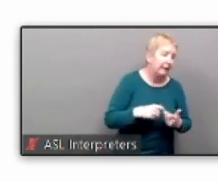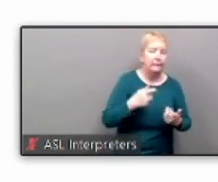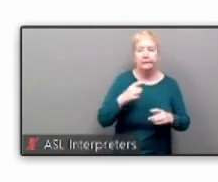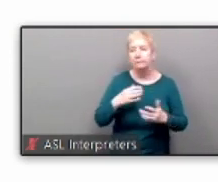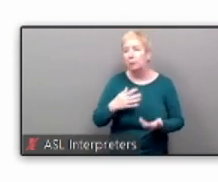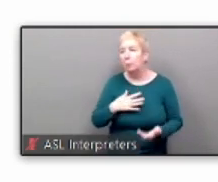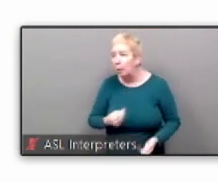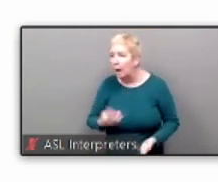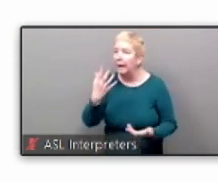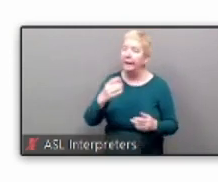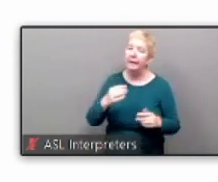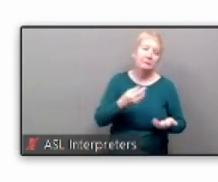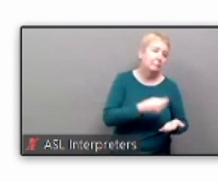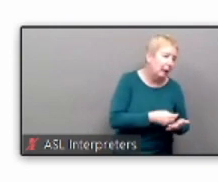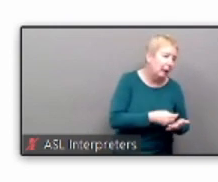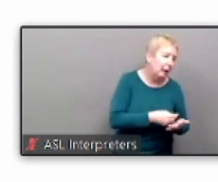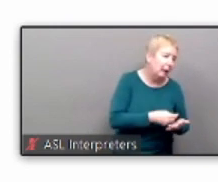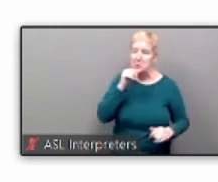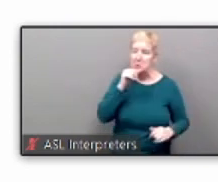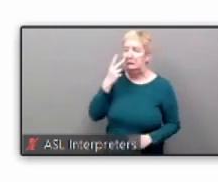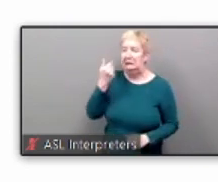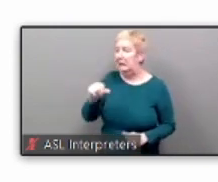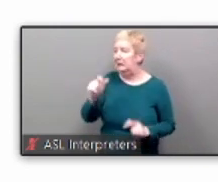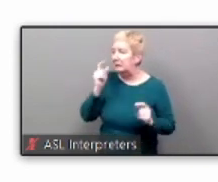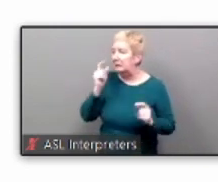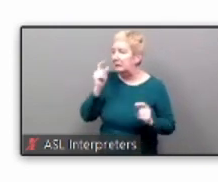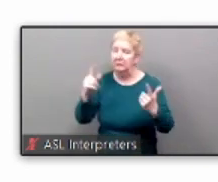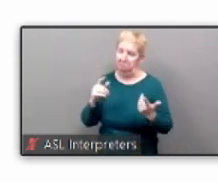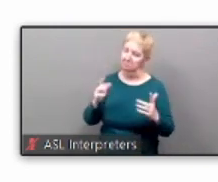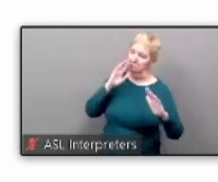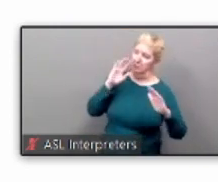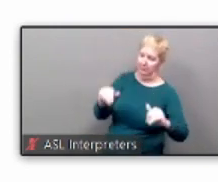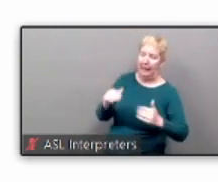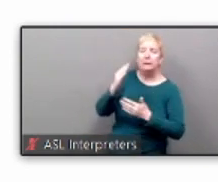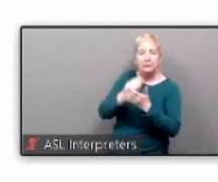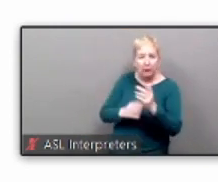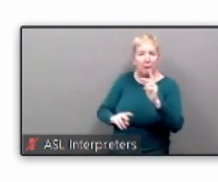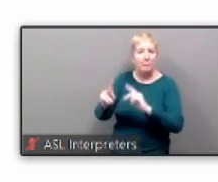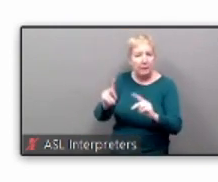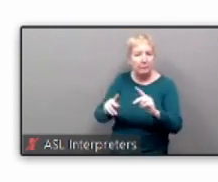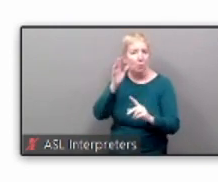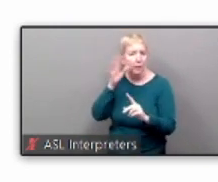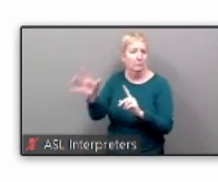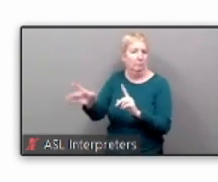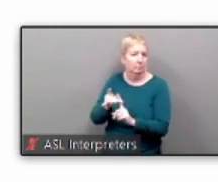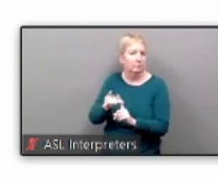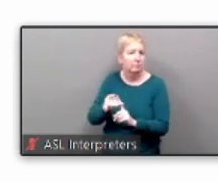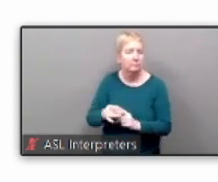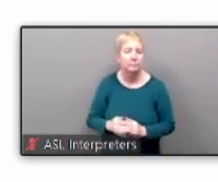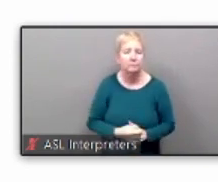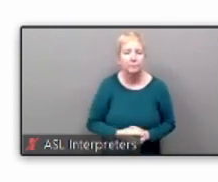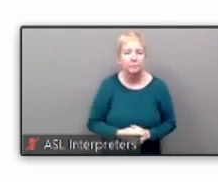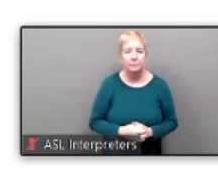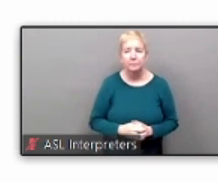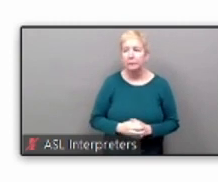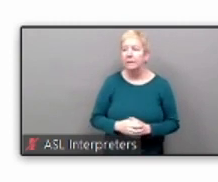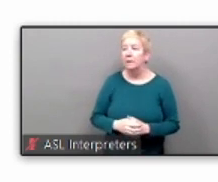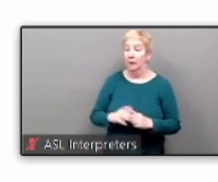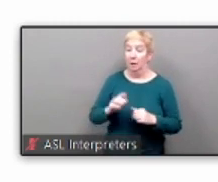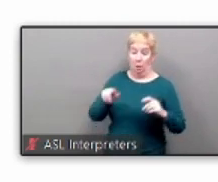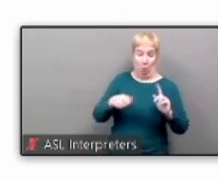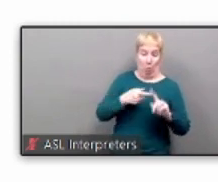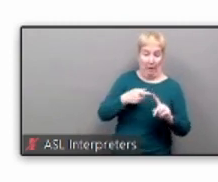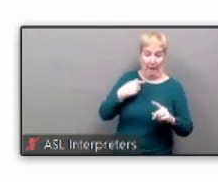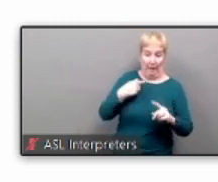And again, further investigation takes place after we've we first identify a case through